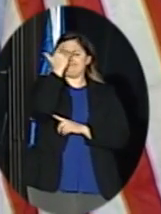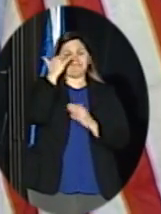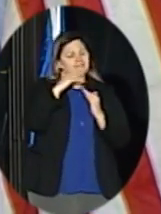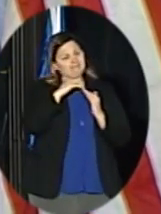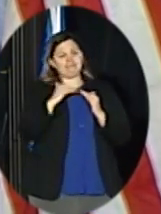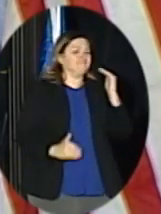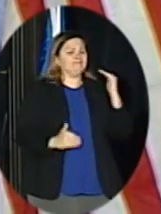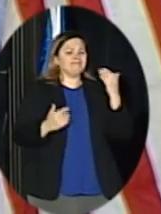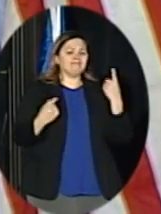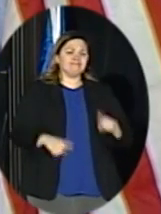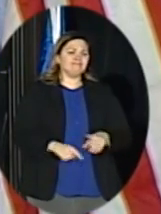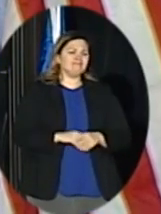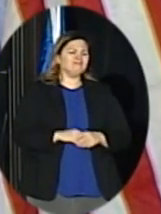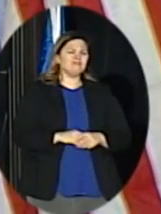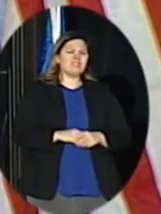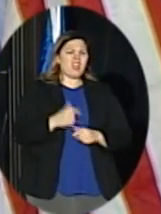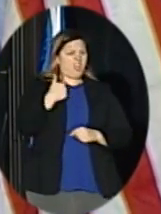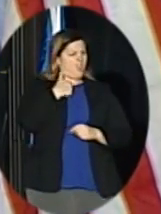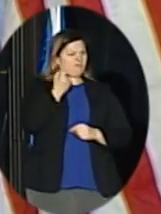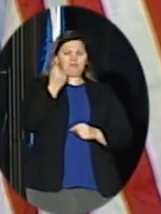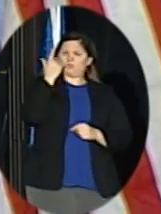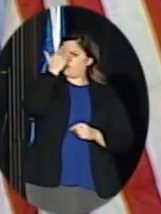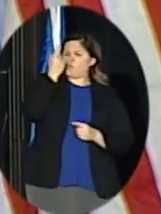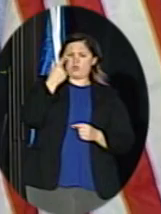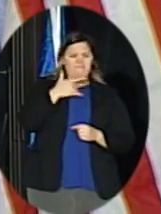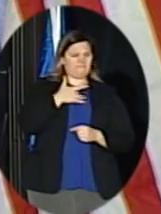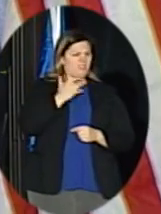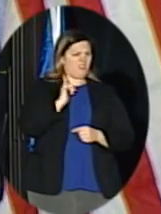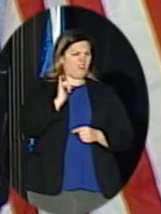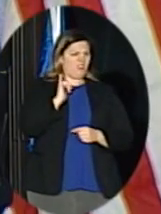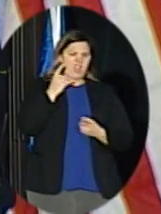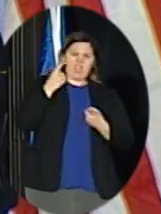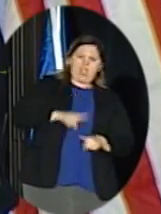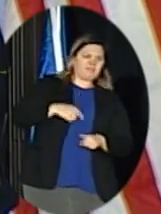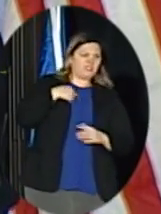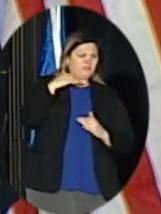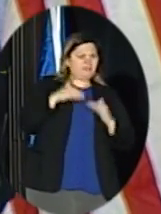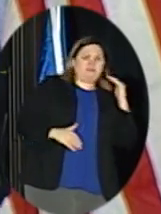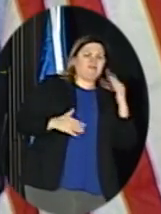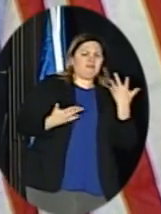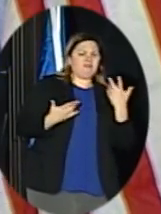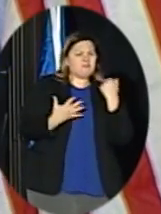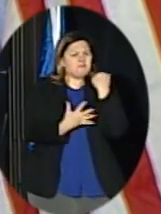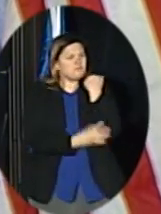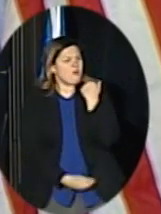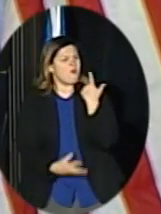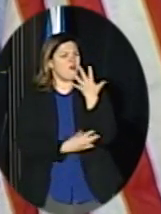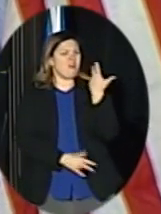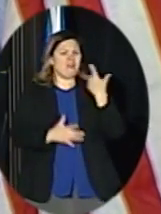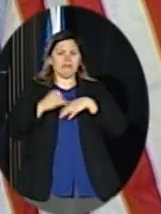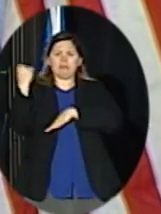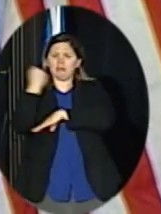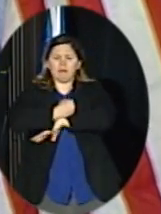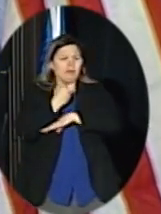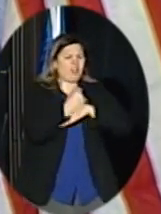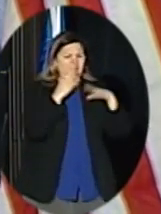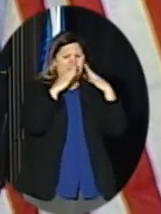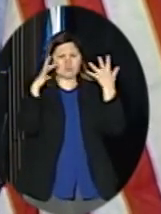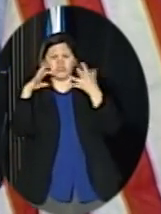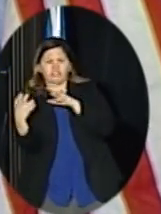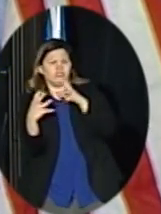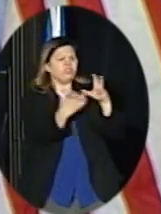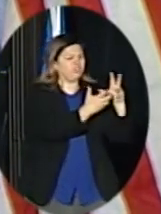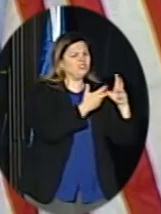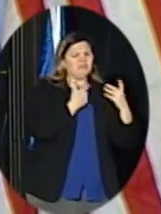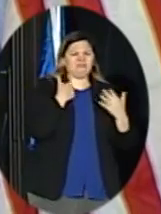I know firsthand how it feels to live on a block devastated by foreclosures, to long for a teacher who looks like my child,